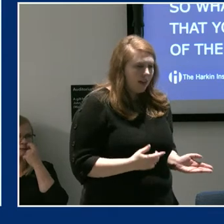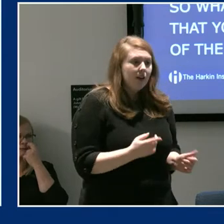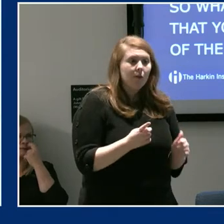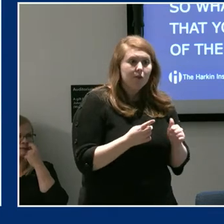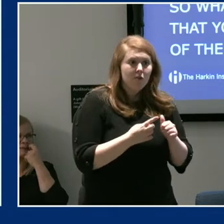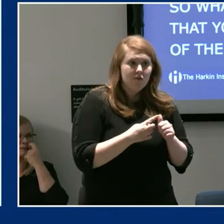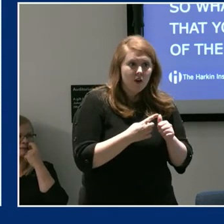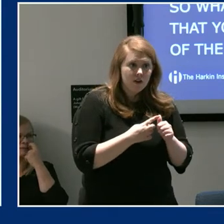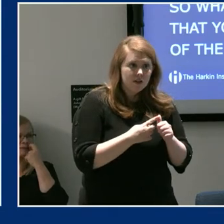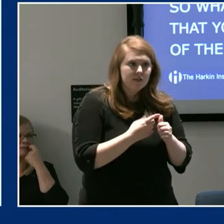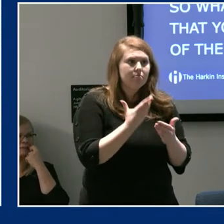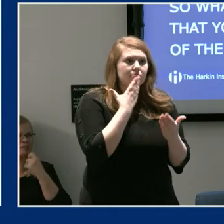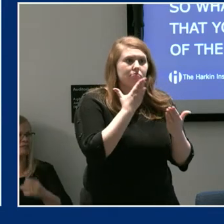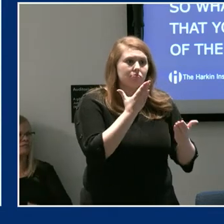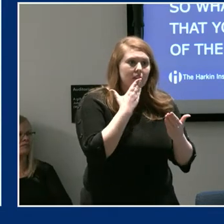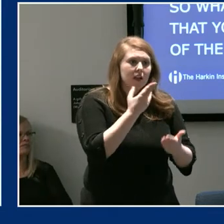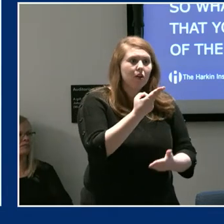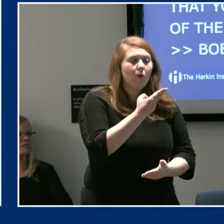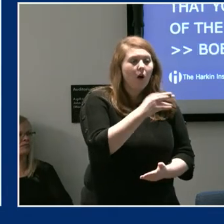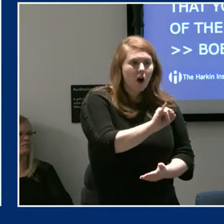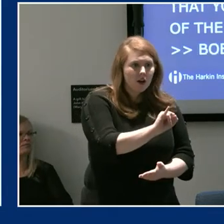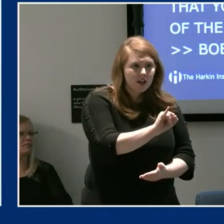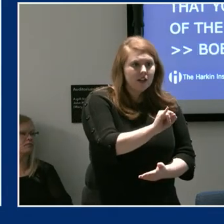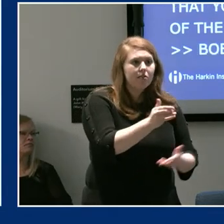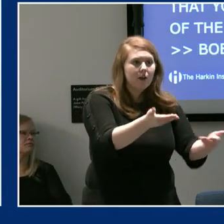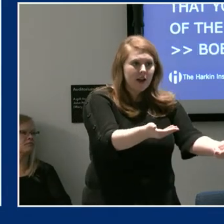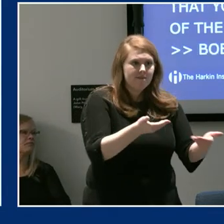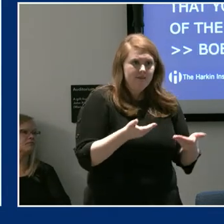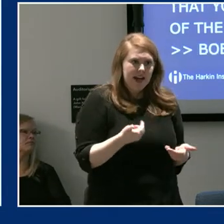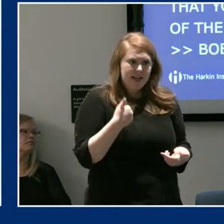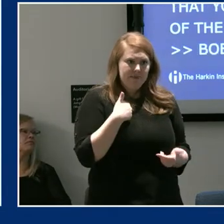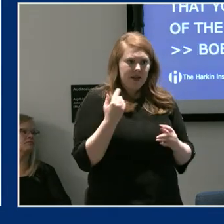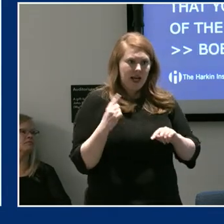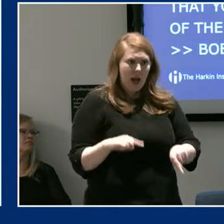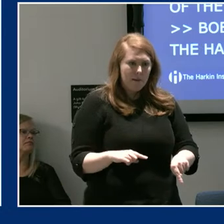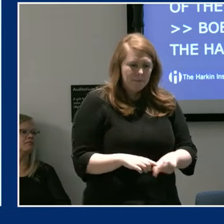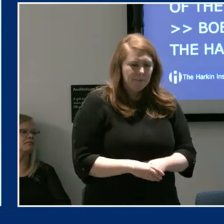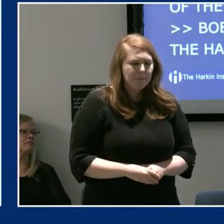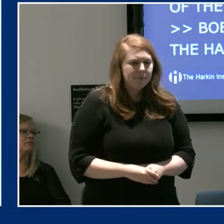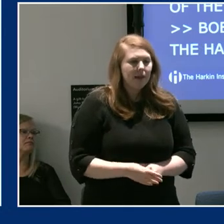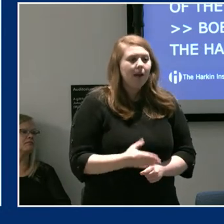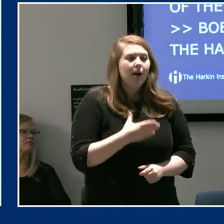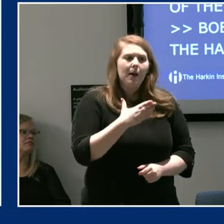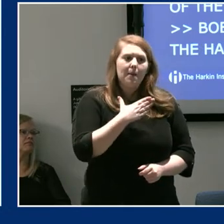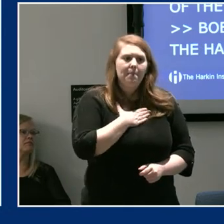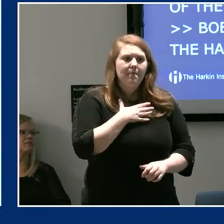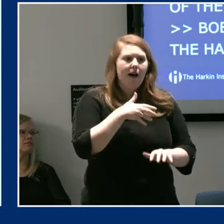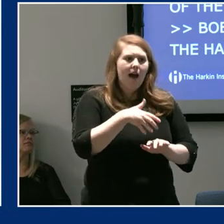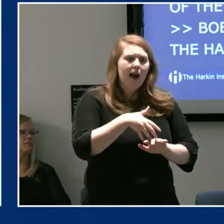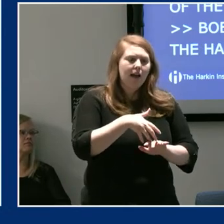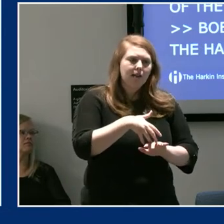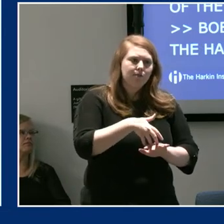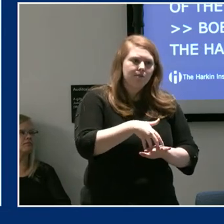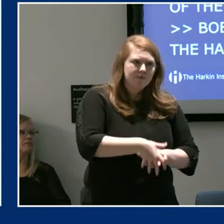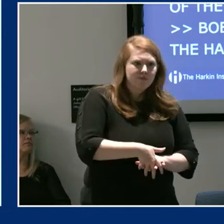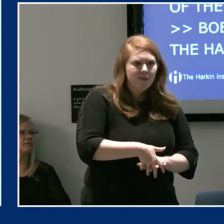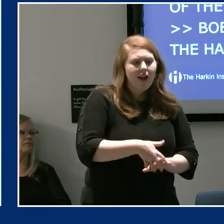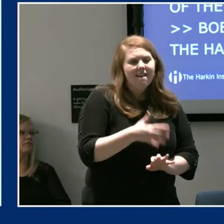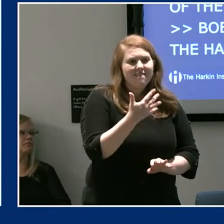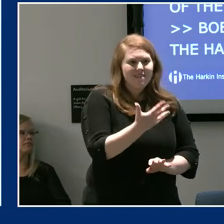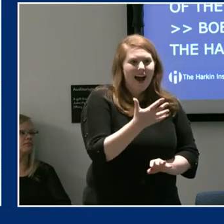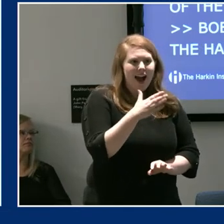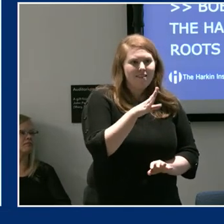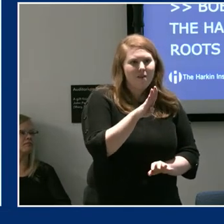to thank the Harkin Institute for inviting me to come. My roots started actually five blocks from